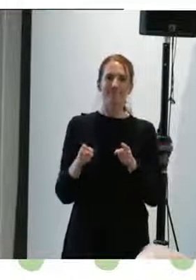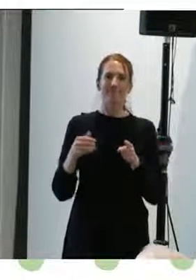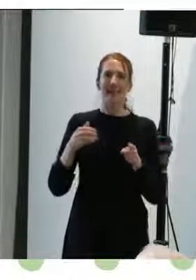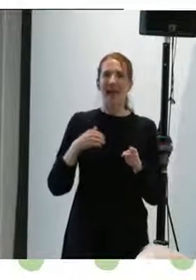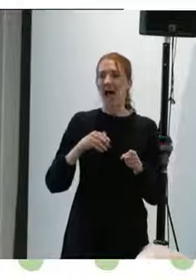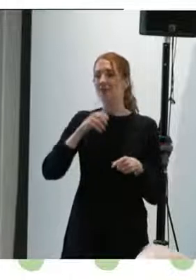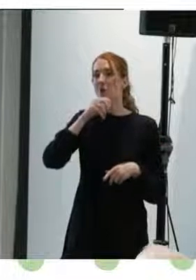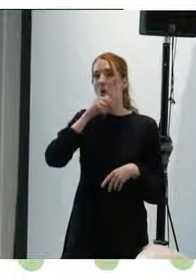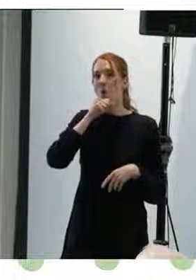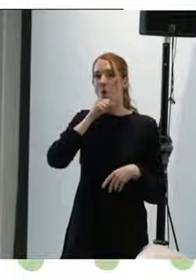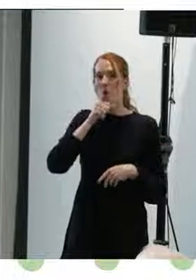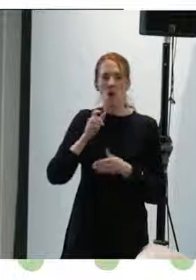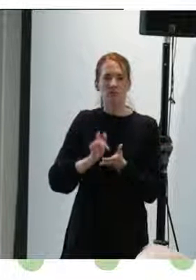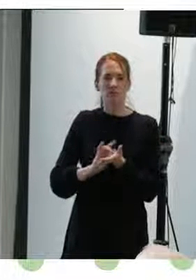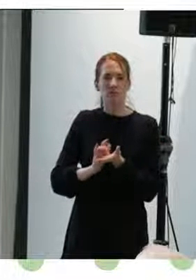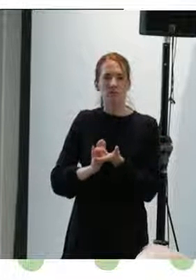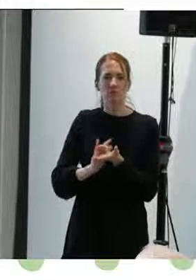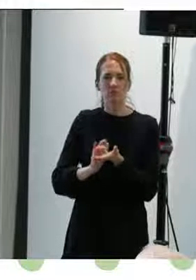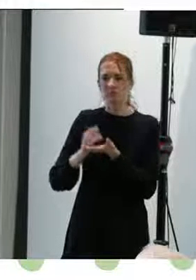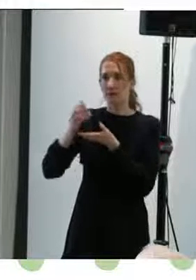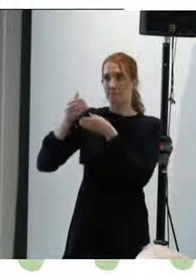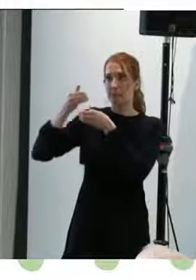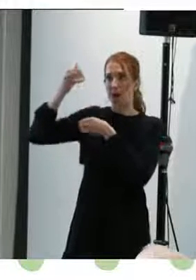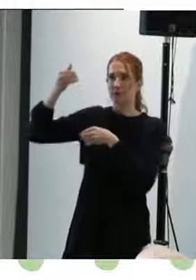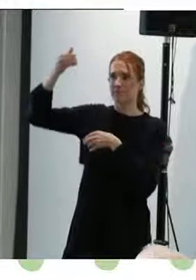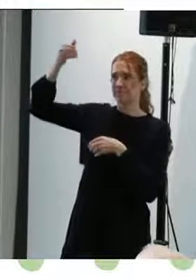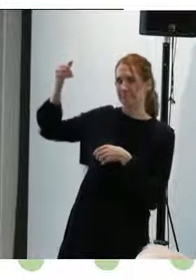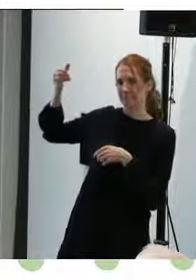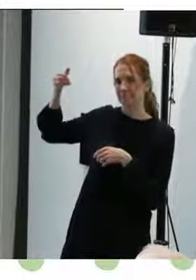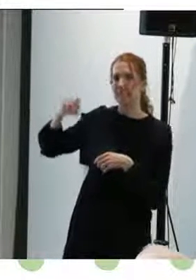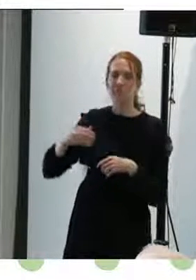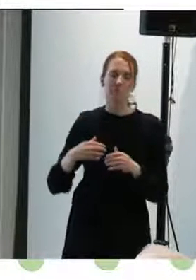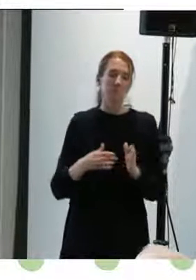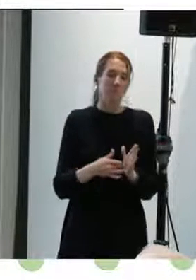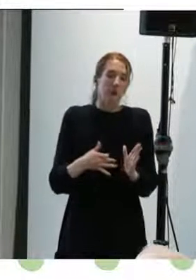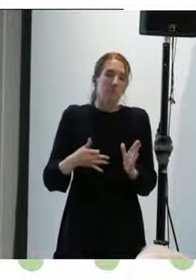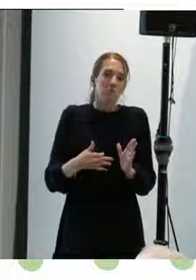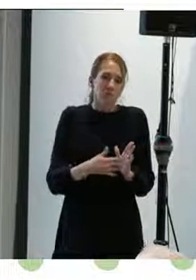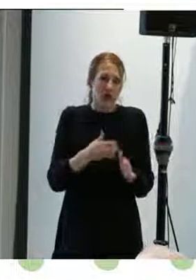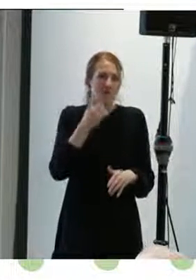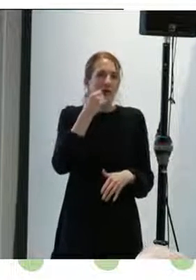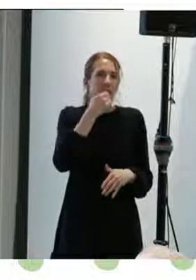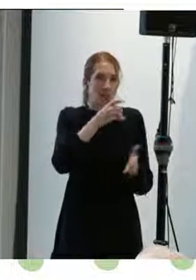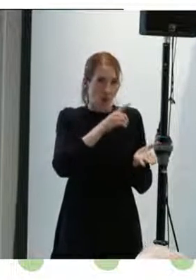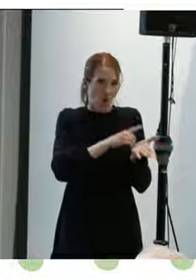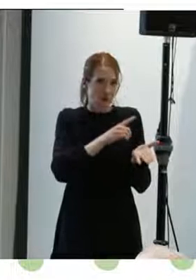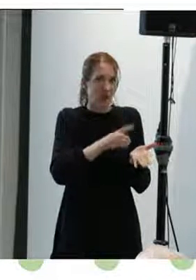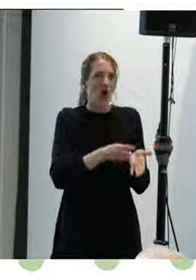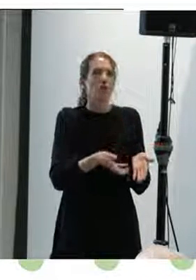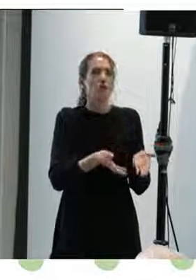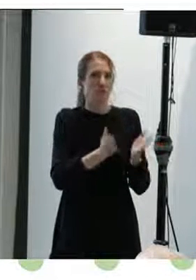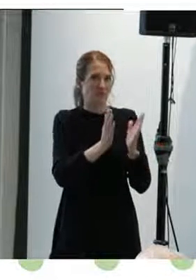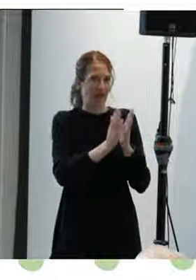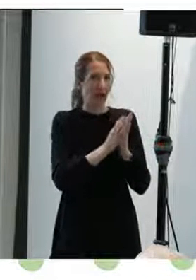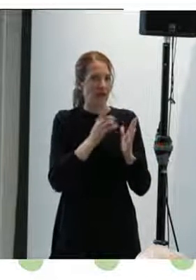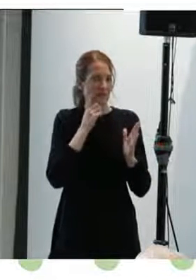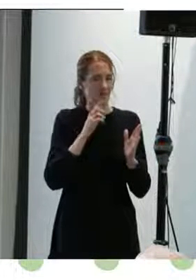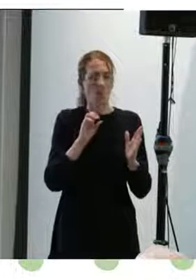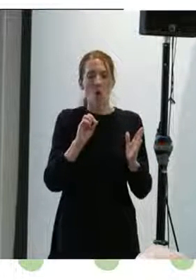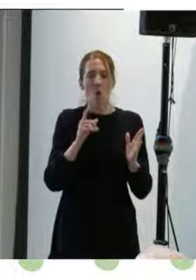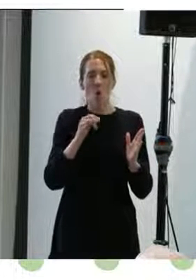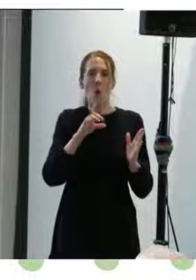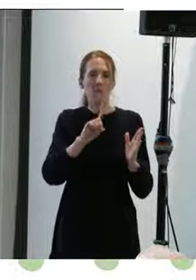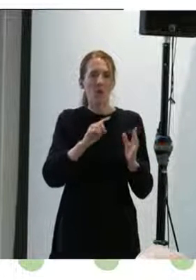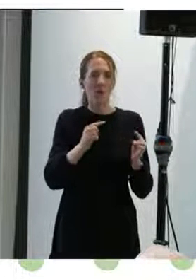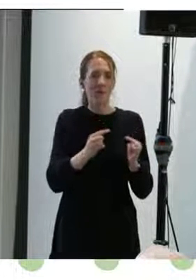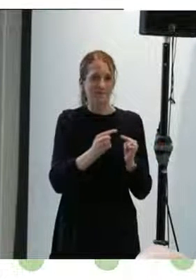shelf above his head. He occasionally calls a doctor in town who is infamous for prescribing opioid painkillers. He says, yeah,